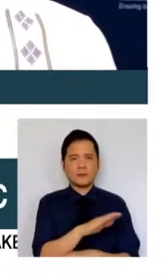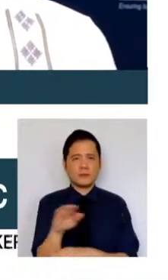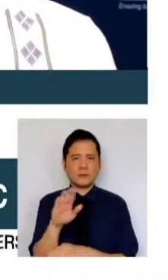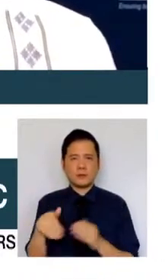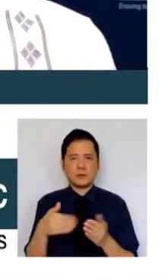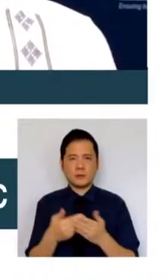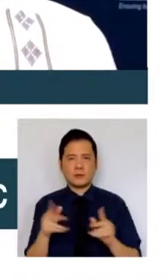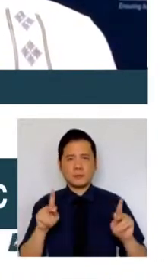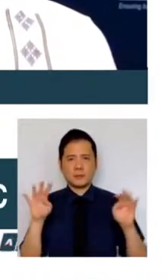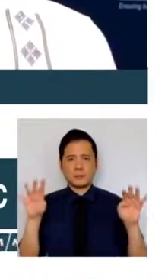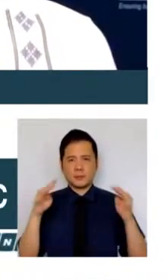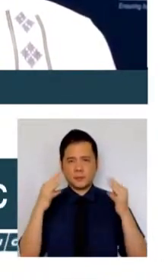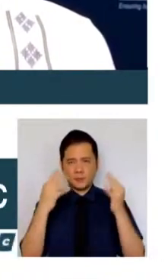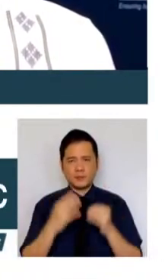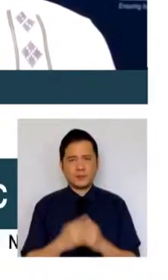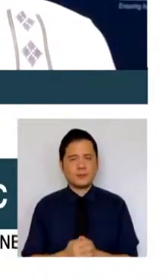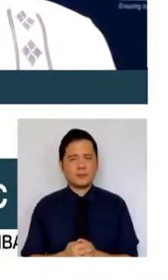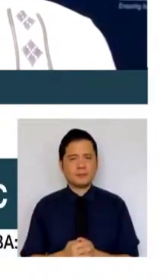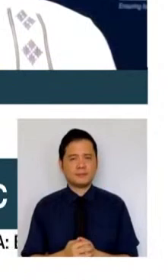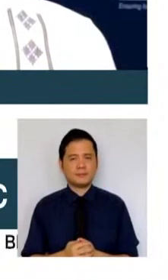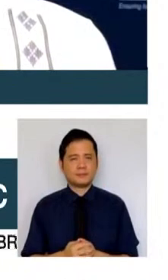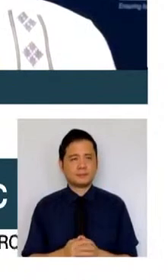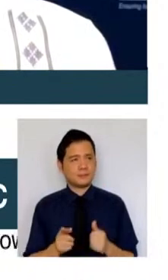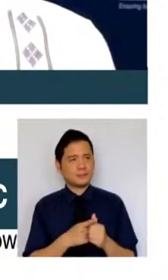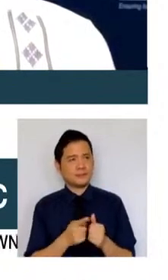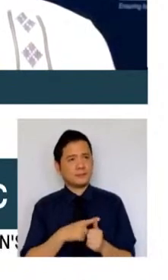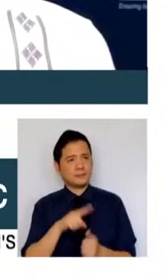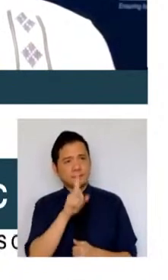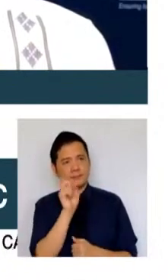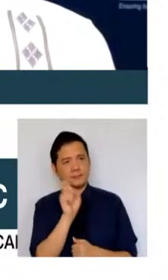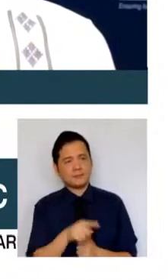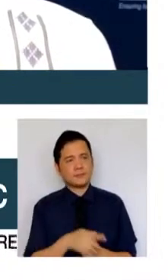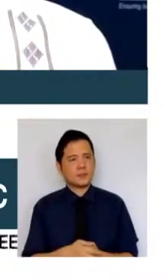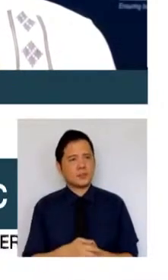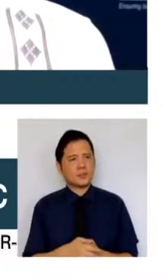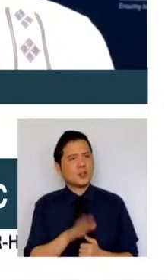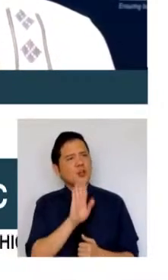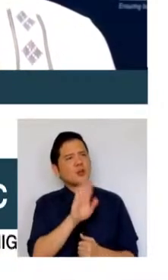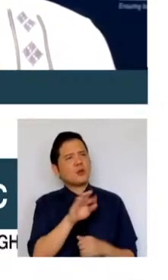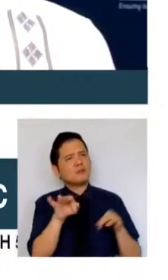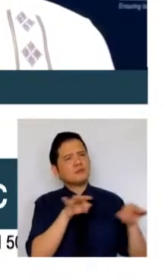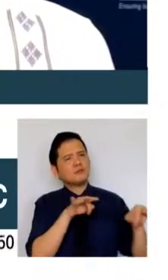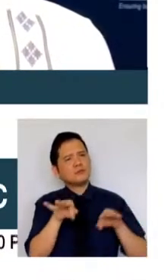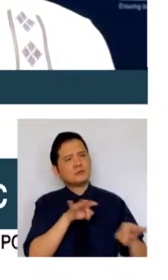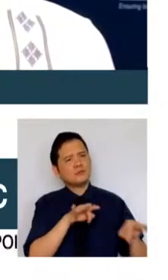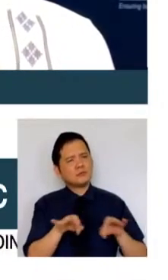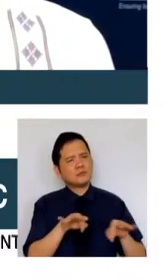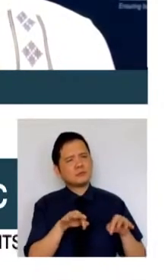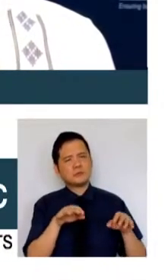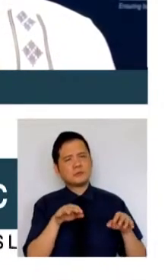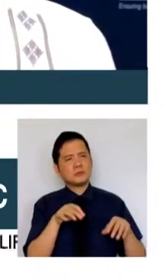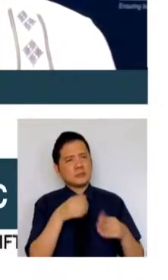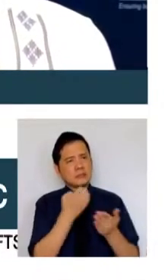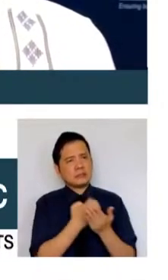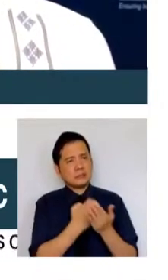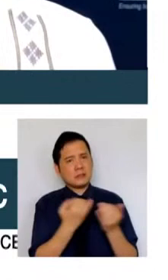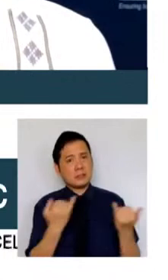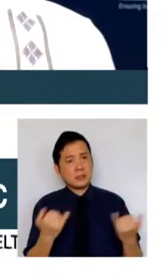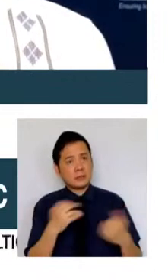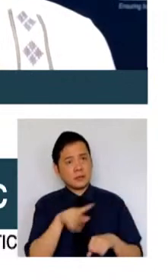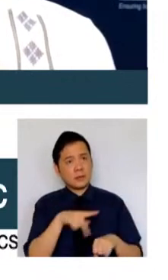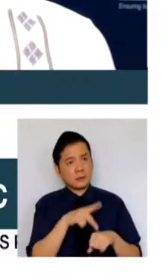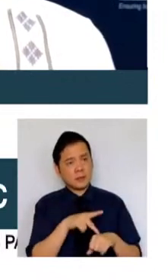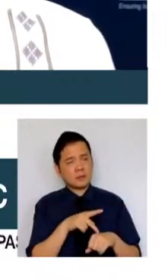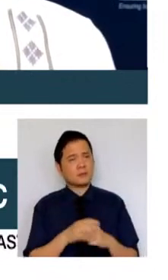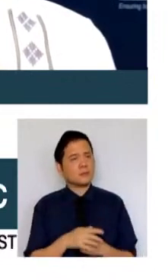So let's begin our discussion by your description of the current state of the economy as we enter the new year,